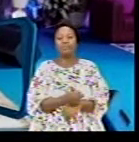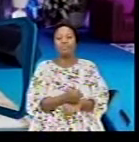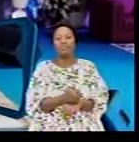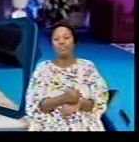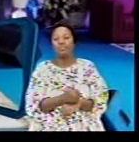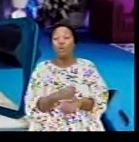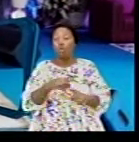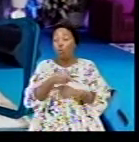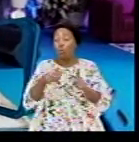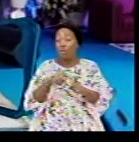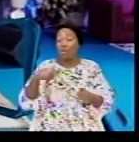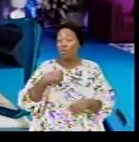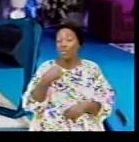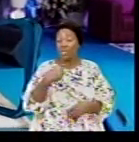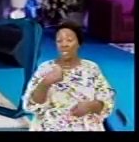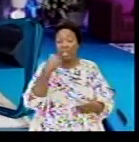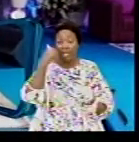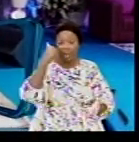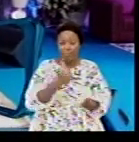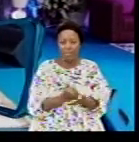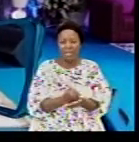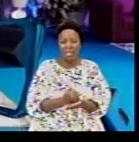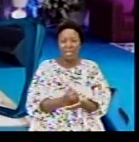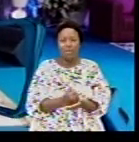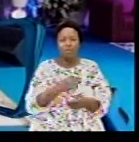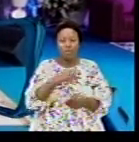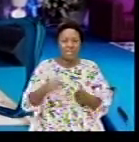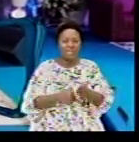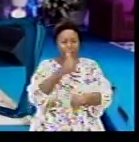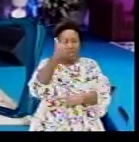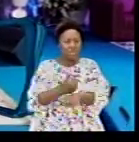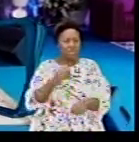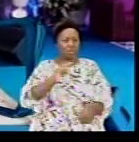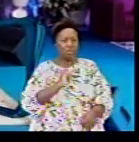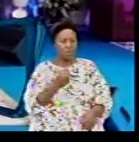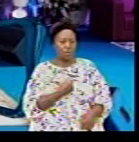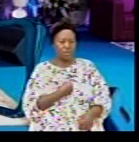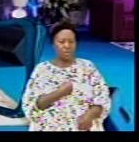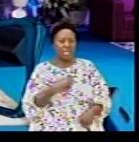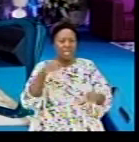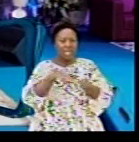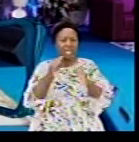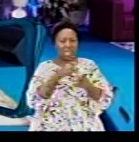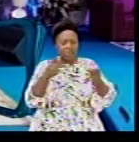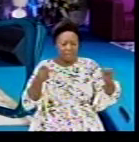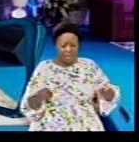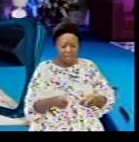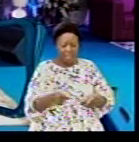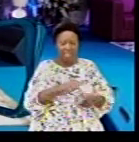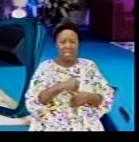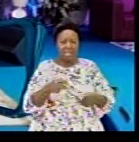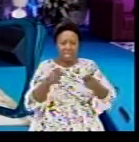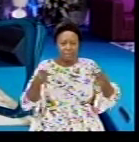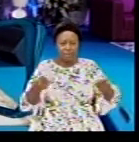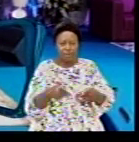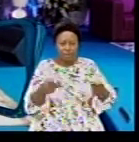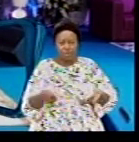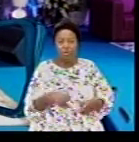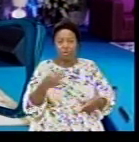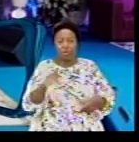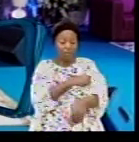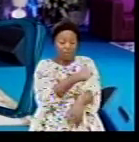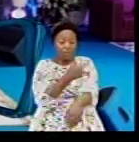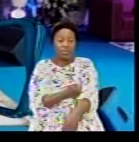say amen, he establishes us in a place, in a position of